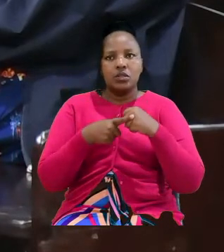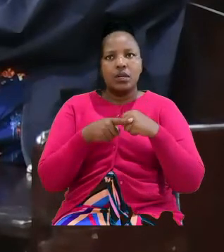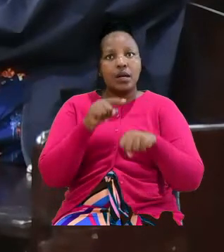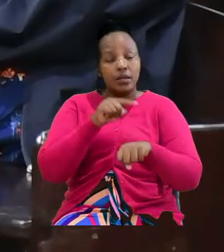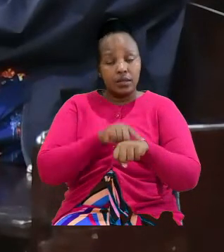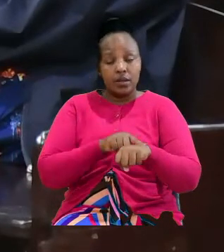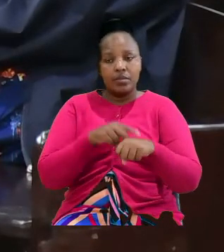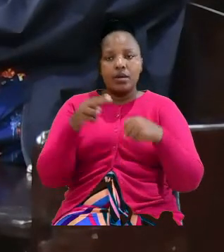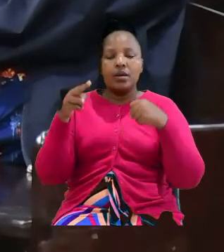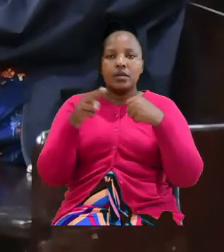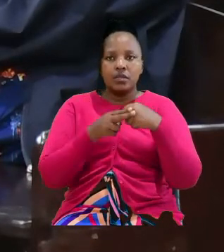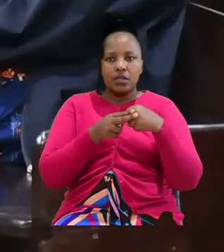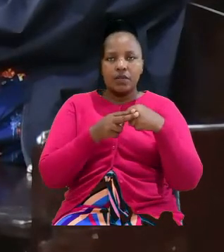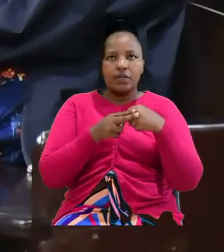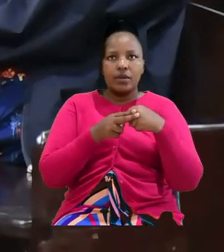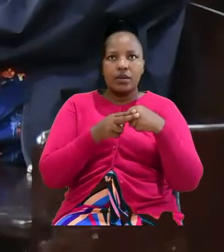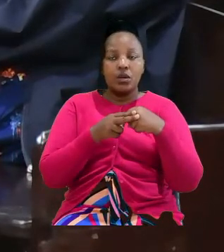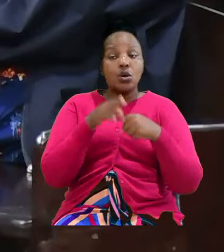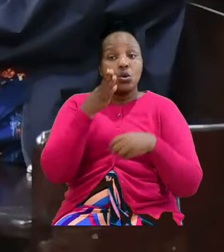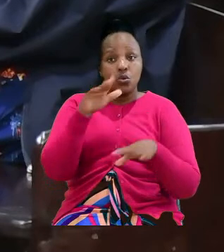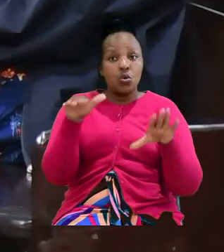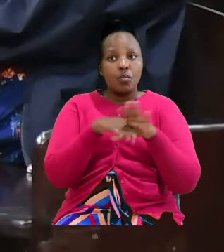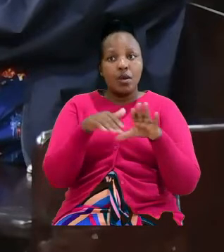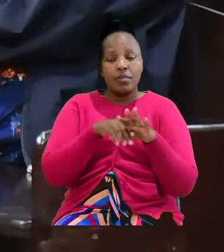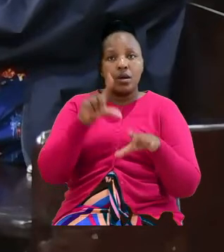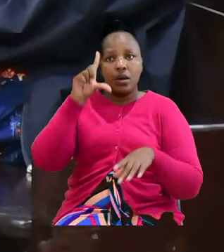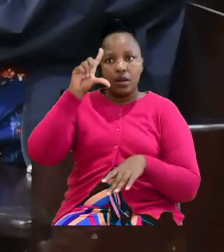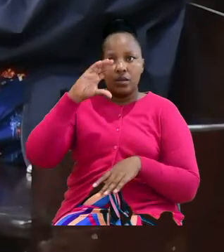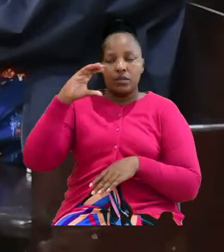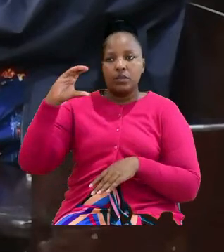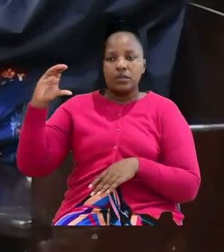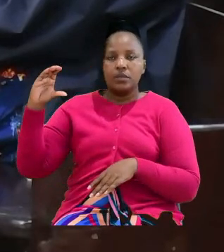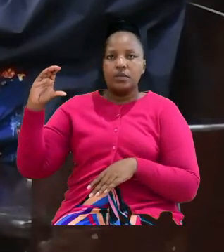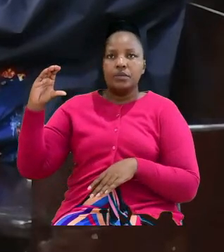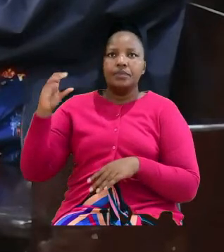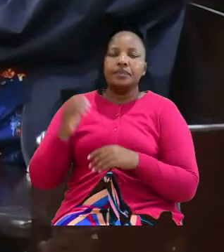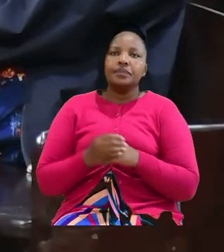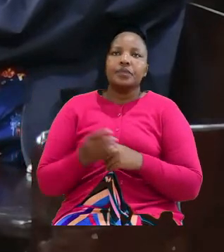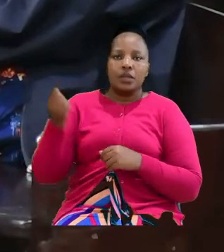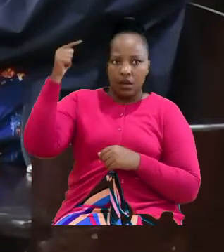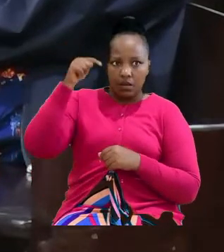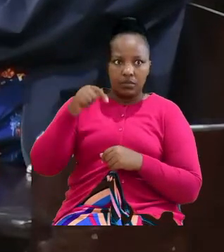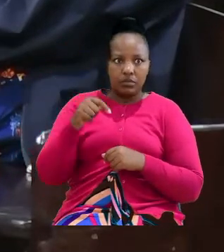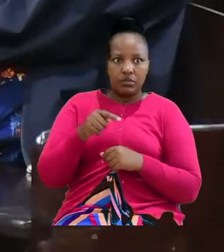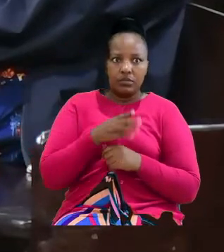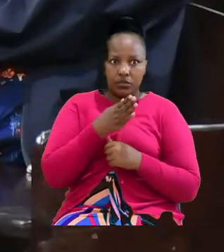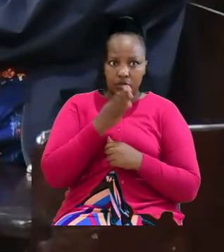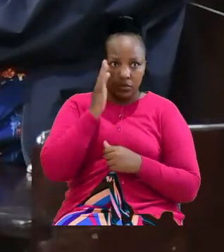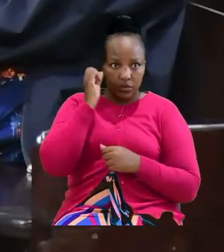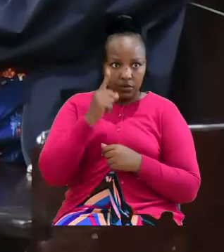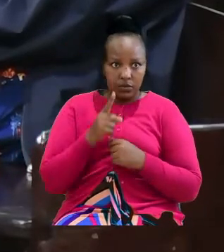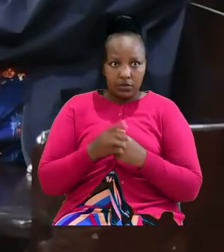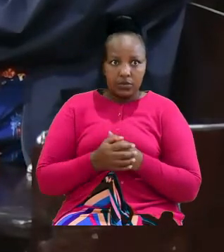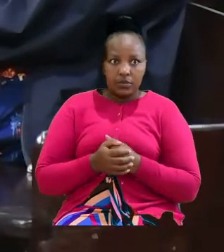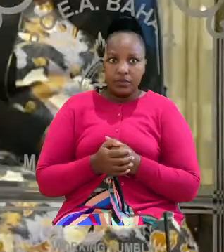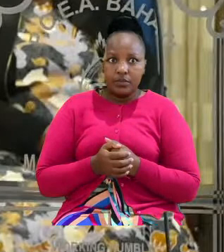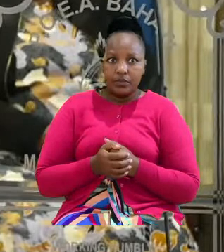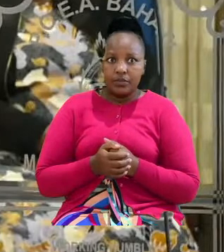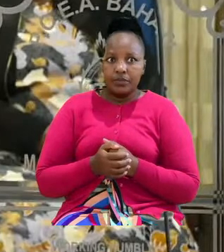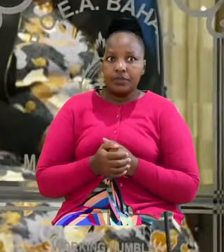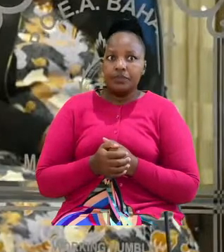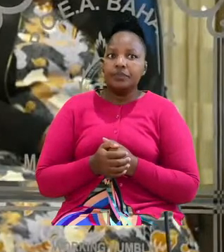a.m. If you are a member of that committee, you are requested to attend. Widows